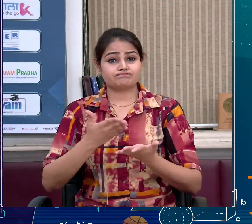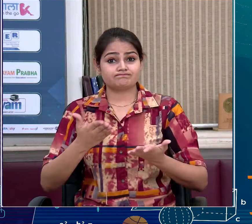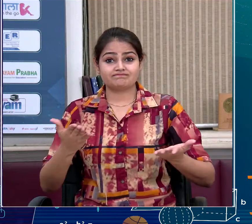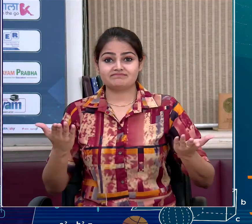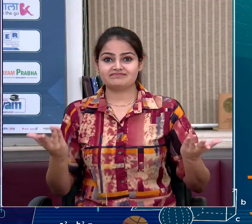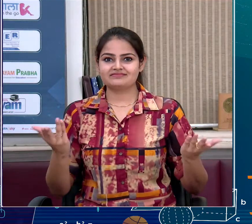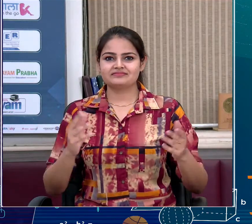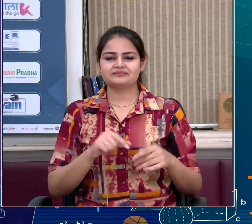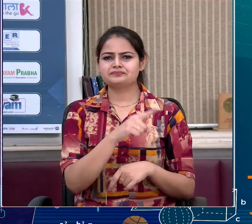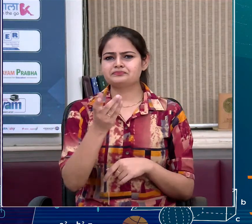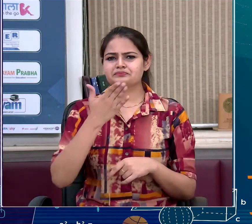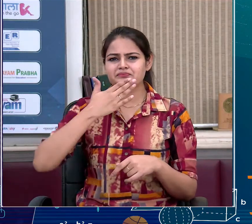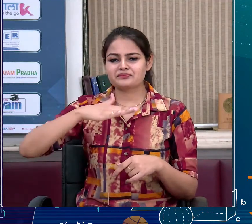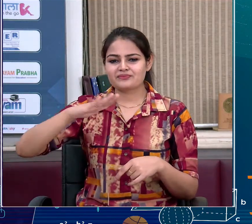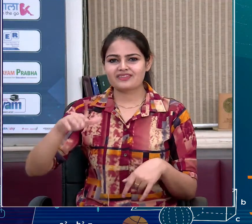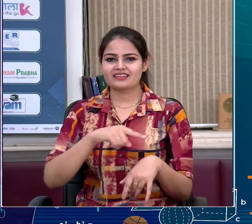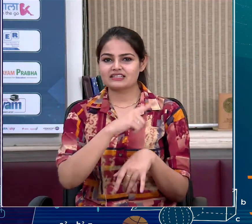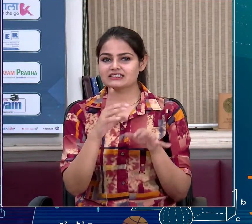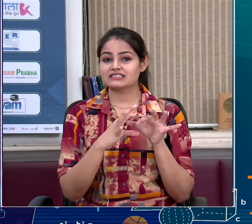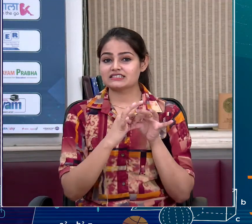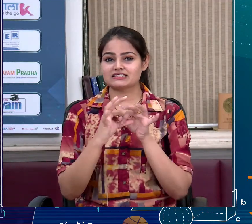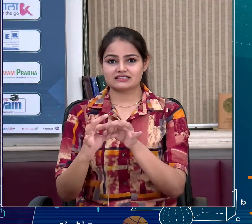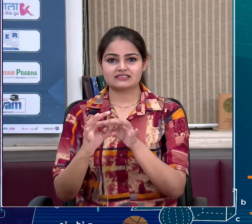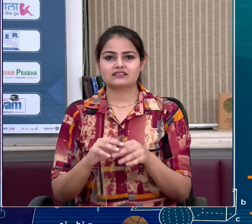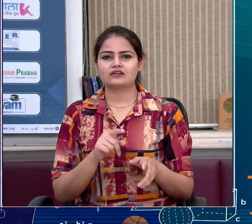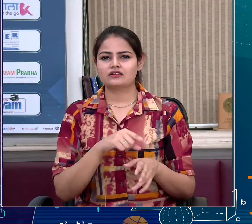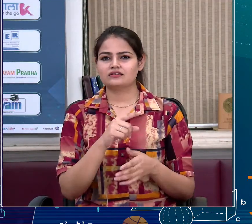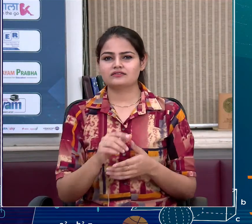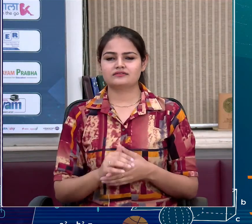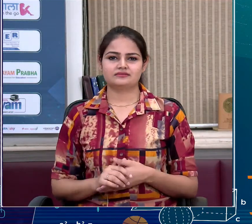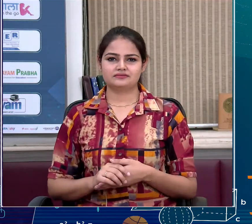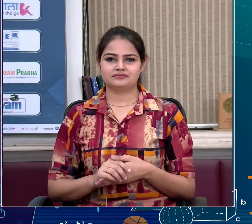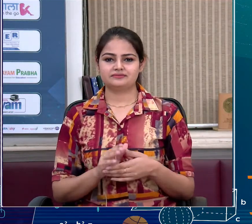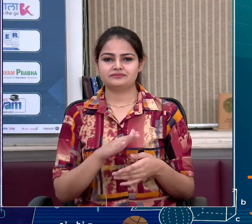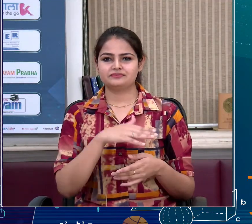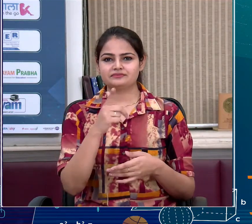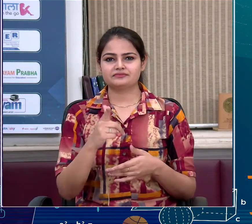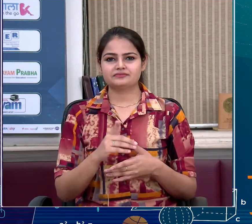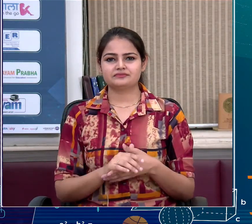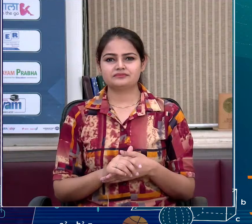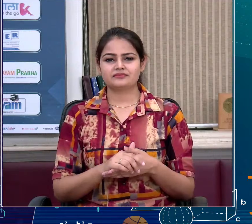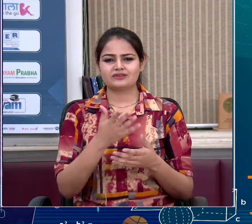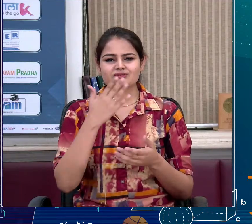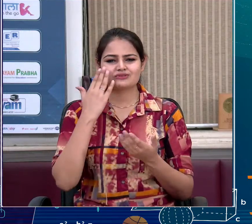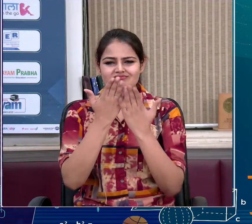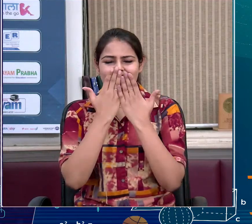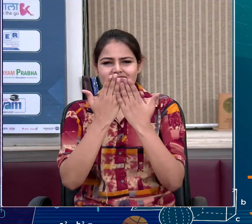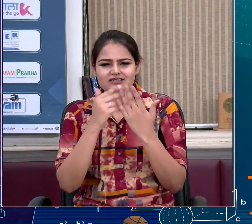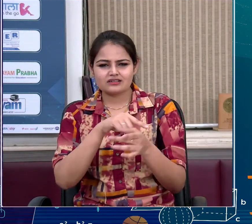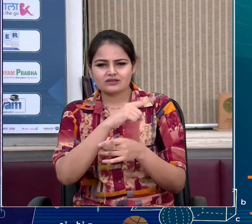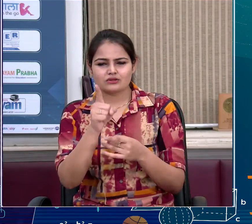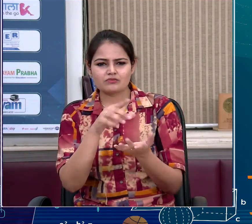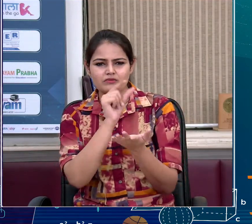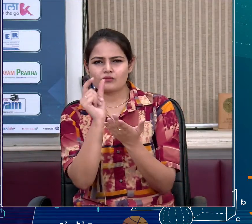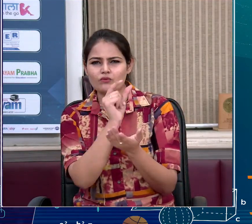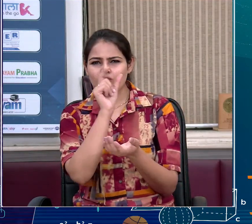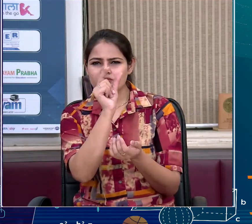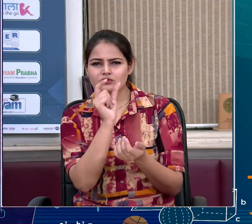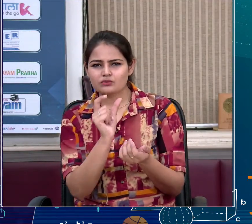be with the resource and can monitor and can just independently study. It also eases out a lot